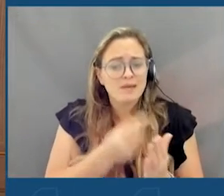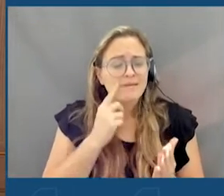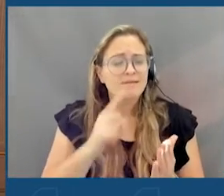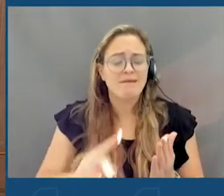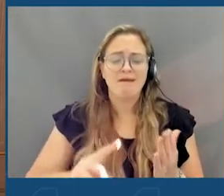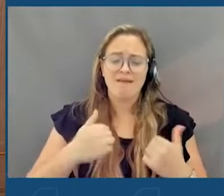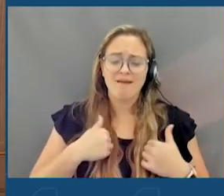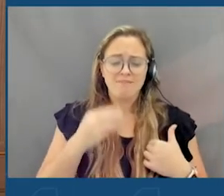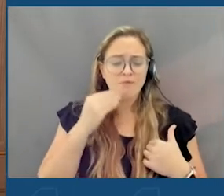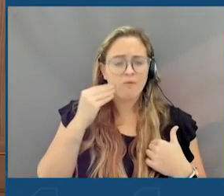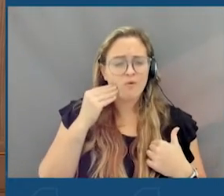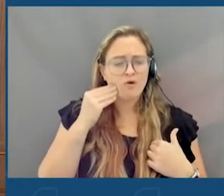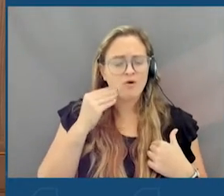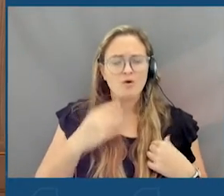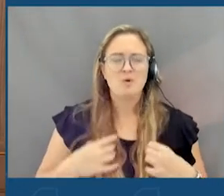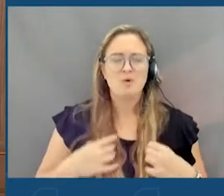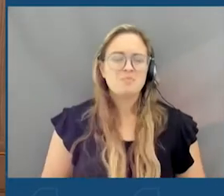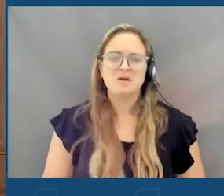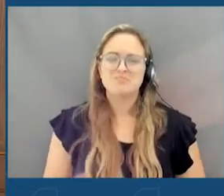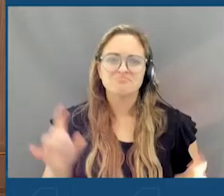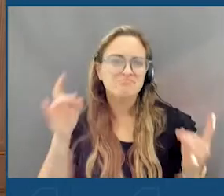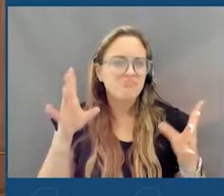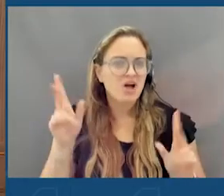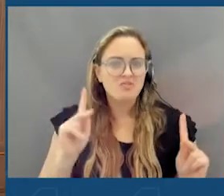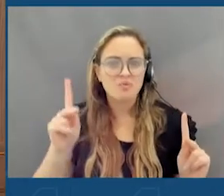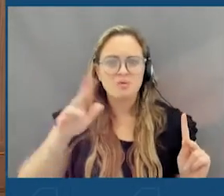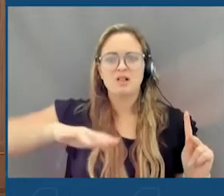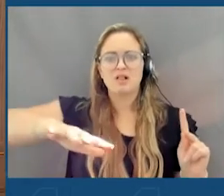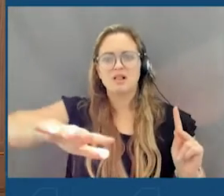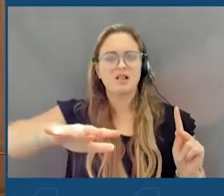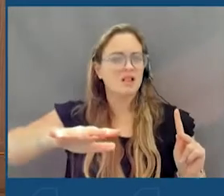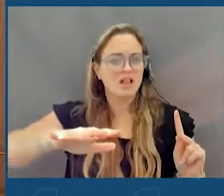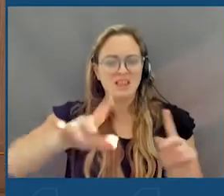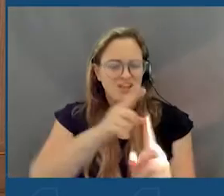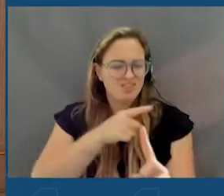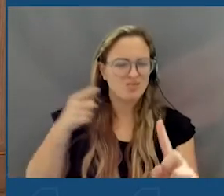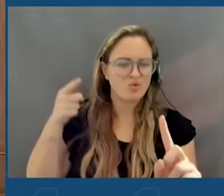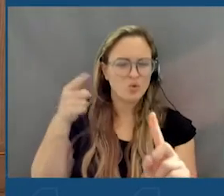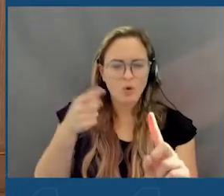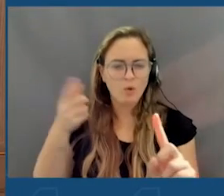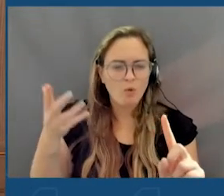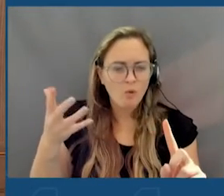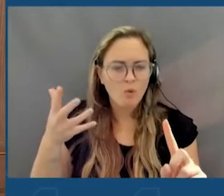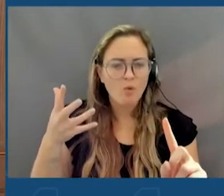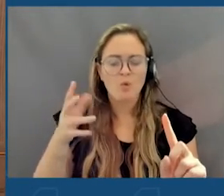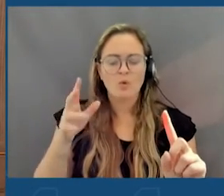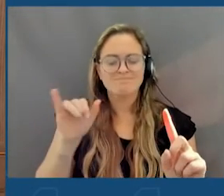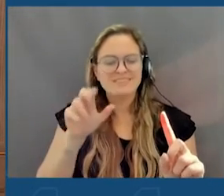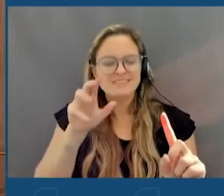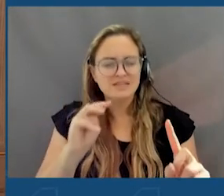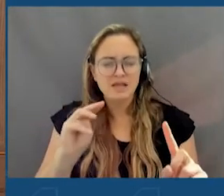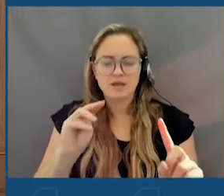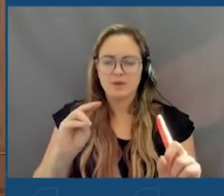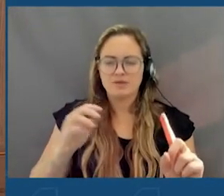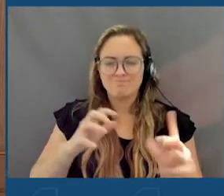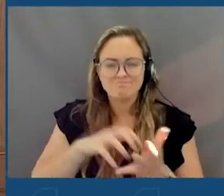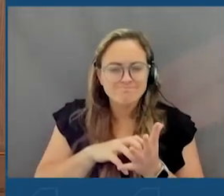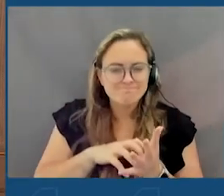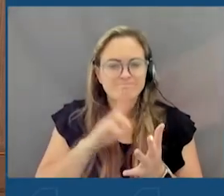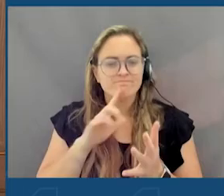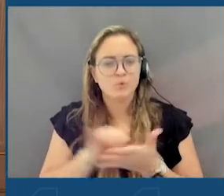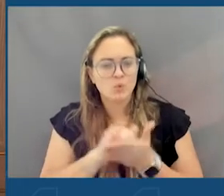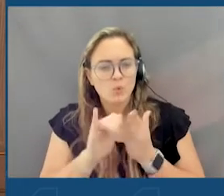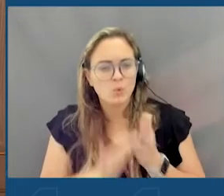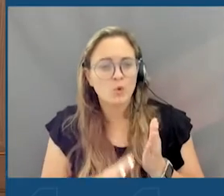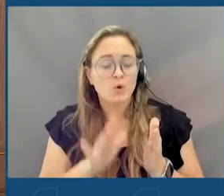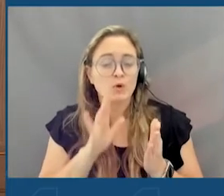are some twisted, cruel people out there, hell-bent on scamming vulnerable New Yorkers. And they've been getting